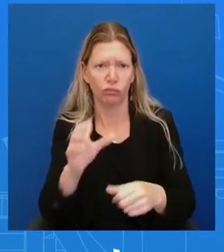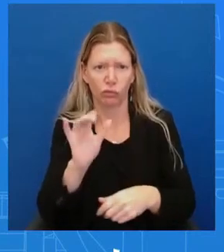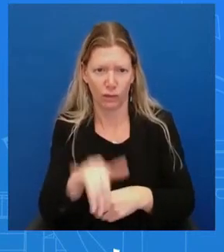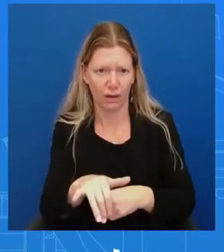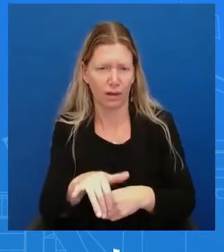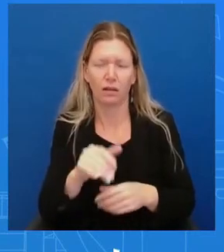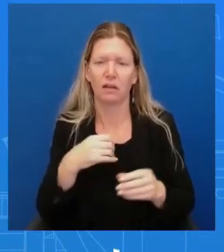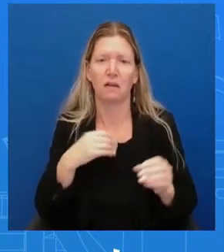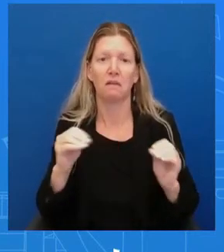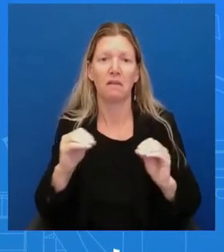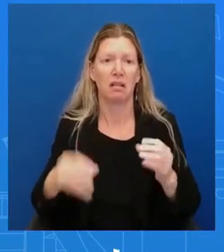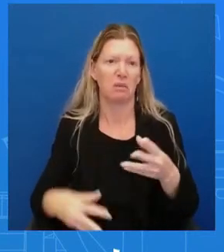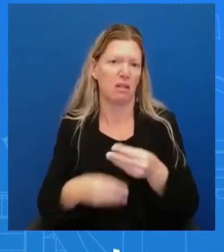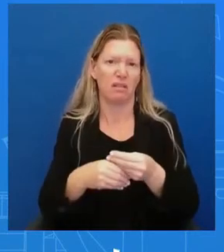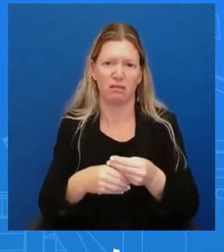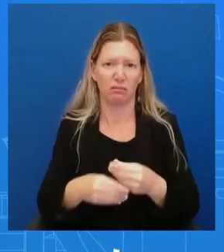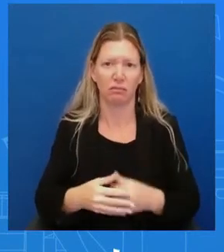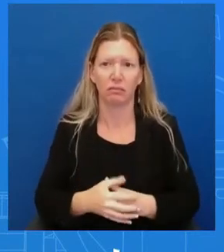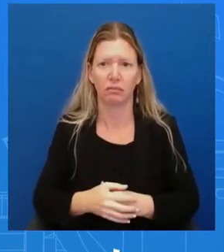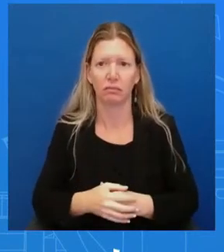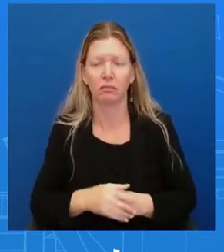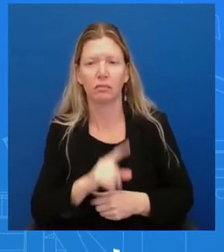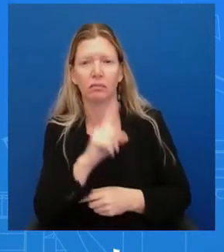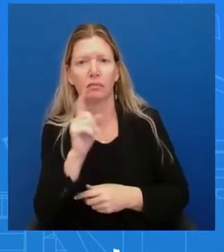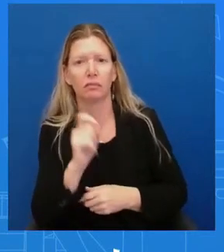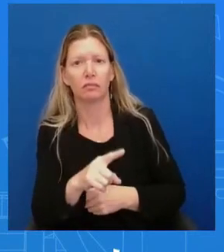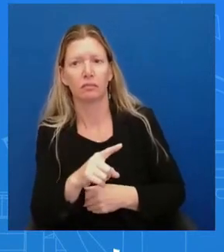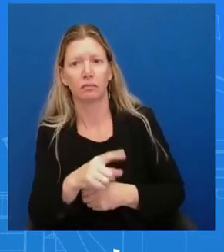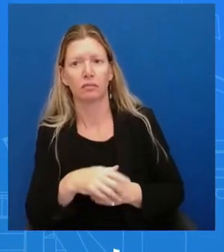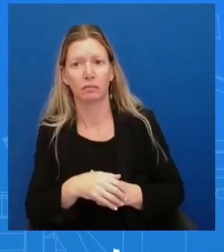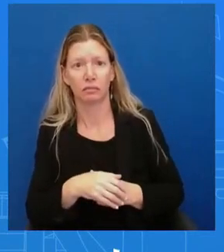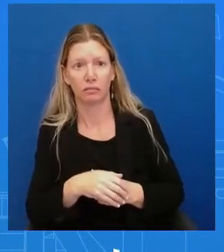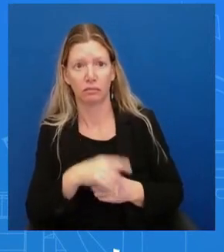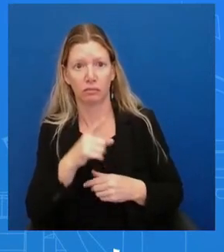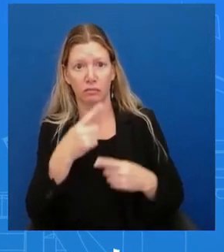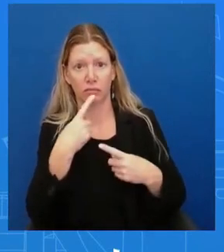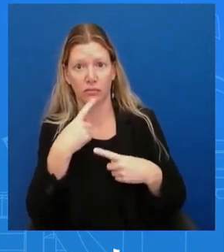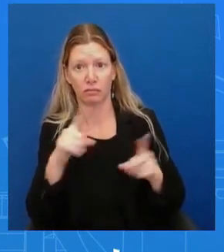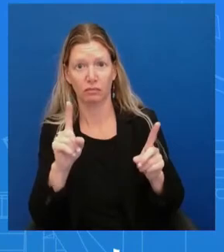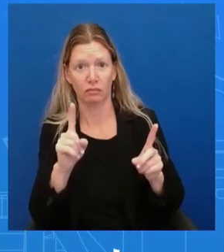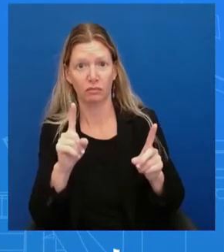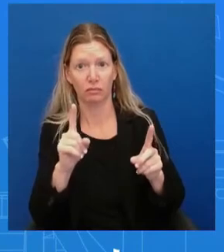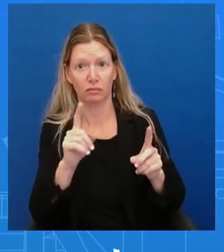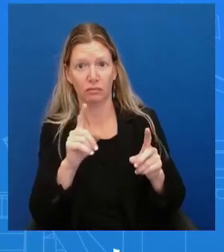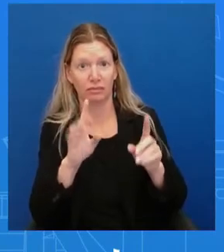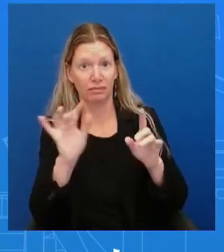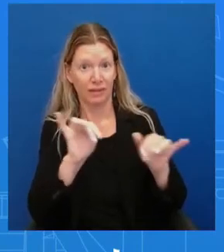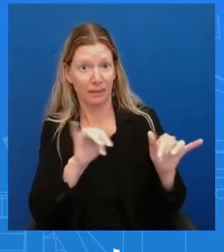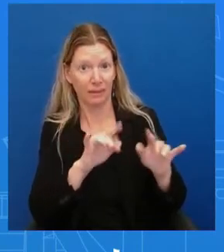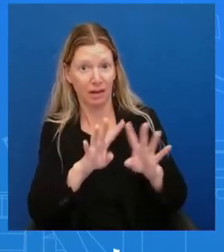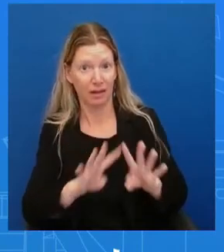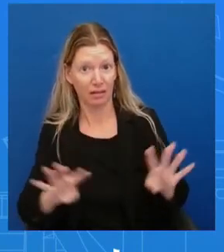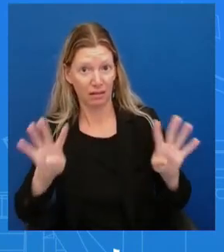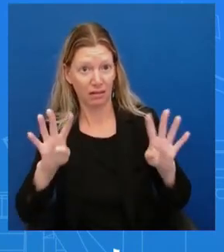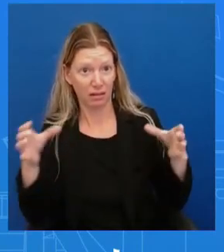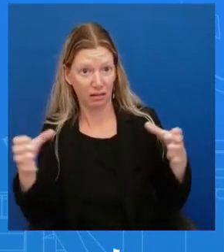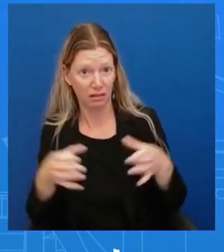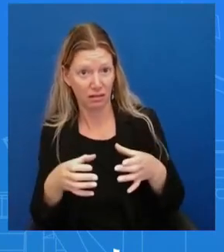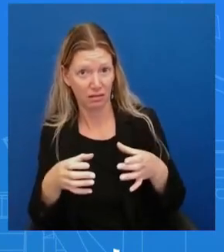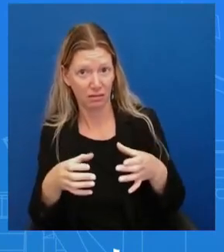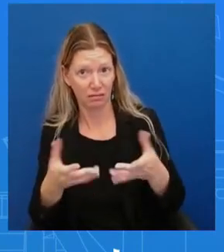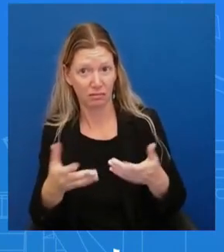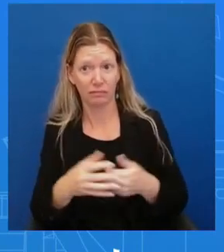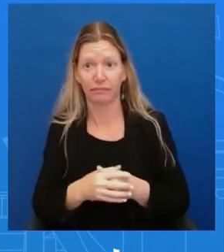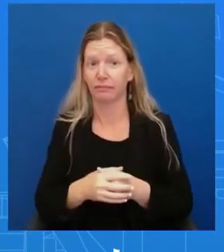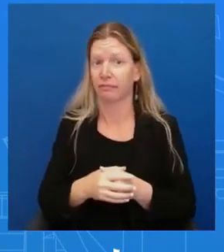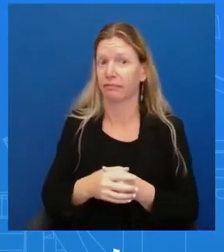you announce that in advance the way you do for Hanukkah gatherings or I other just don't kinds of have gatherings? anything to share on an event, an